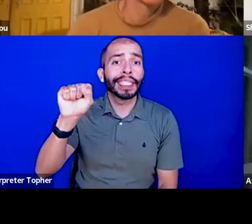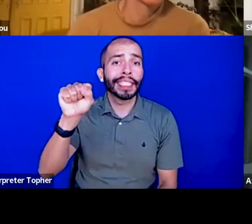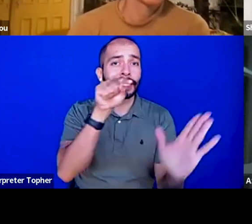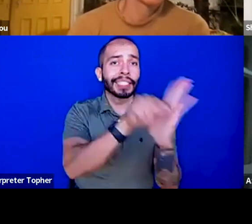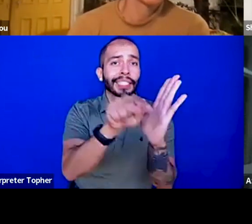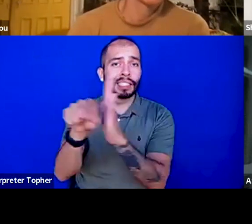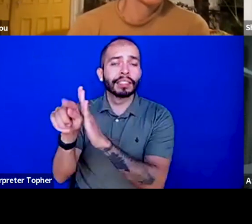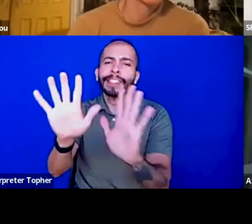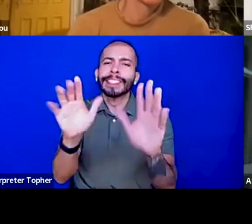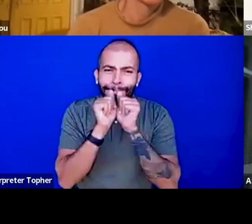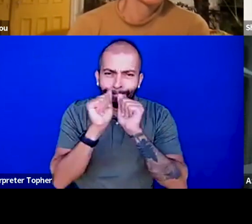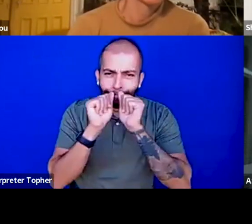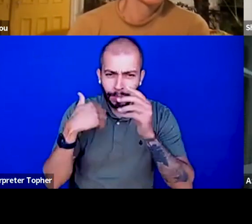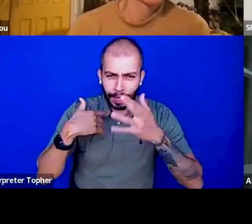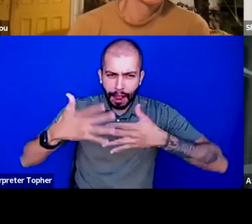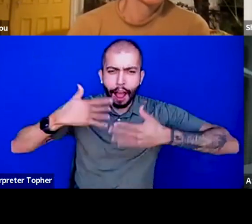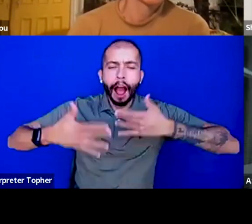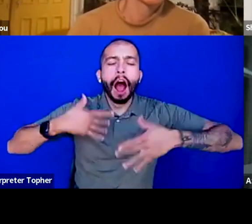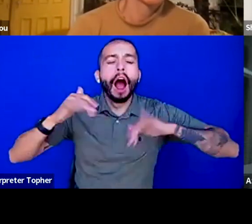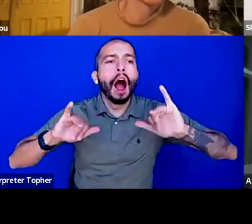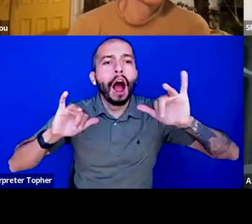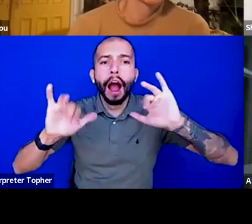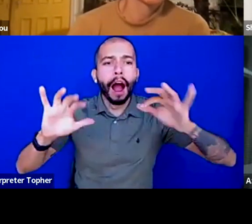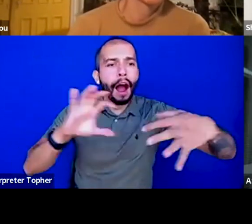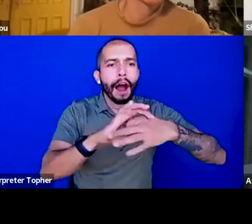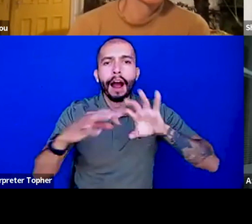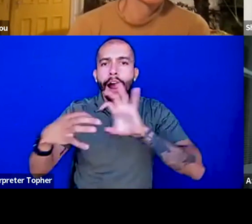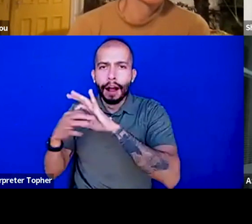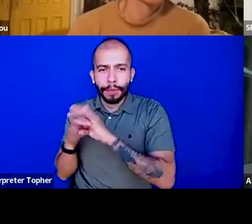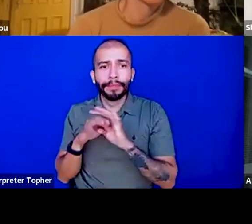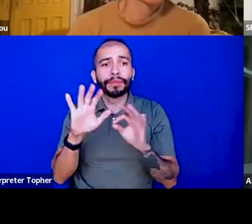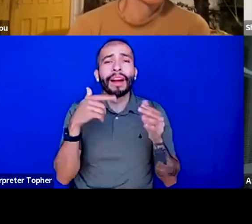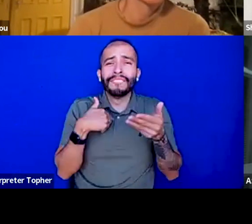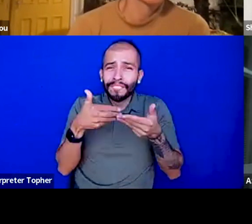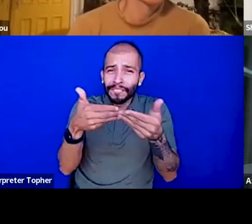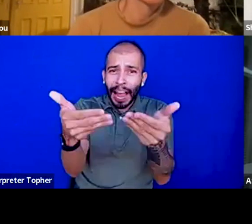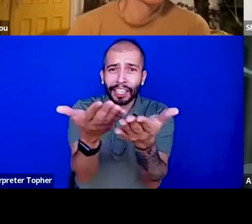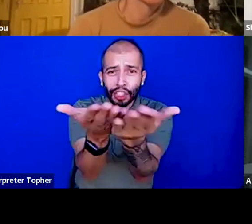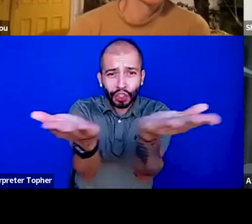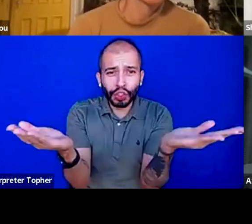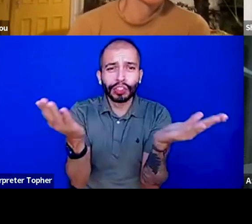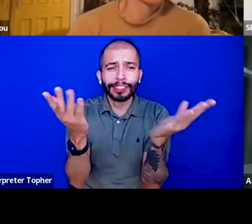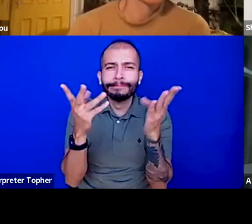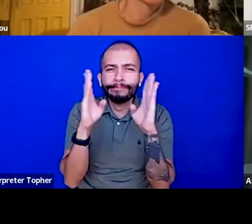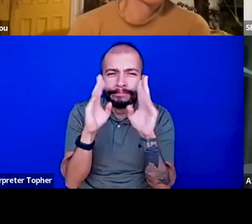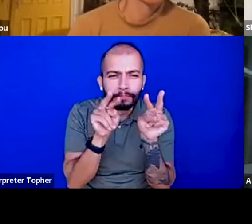I want to invite people to pay attention to the similarities, connections, and